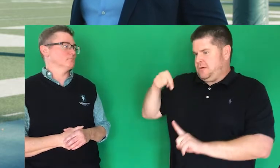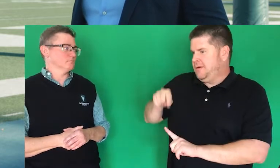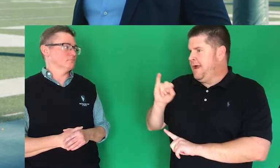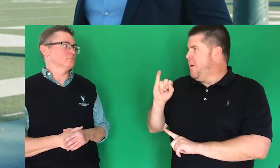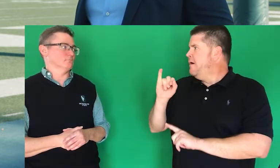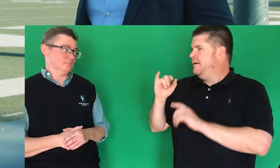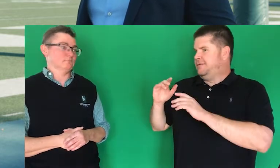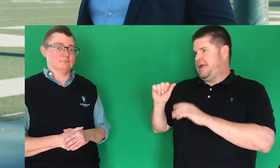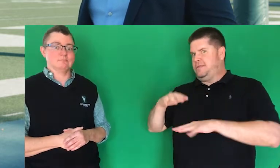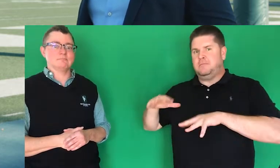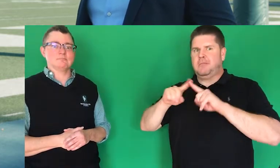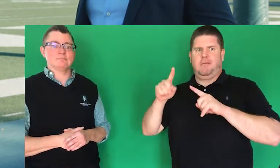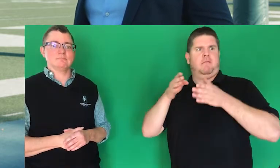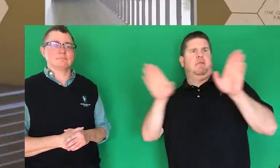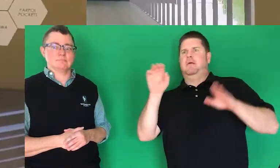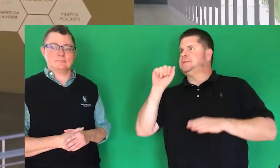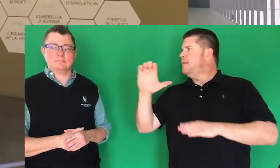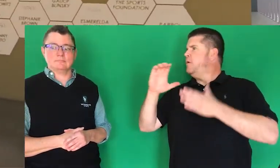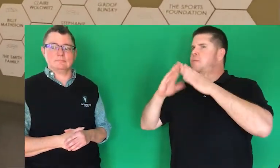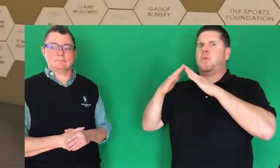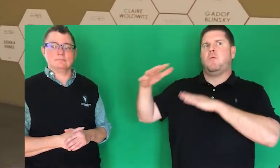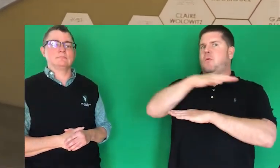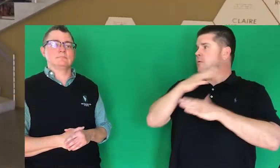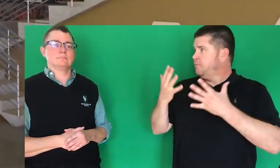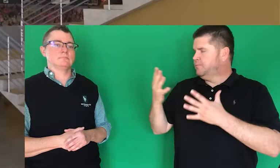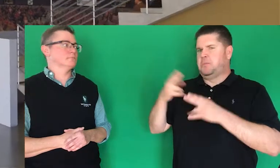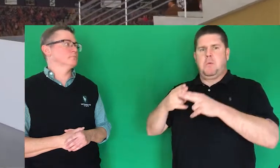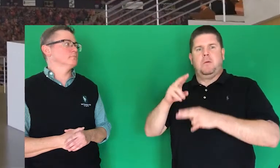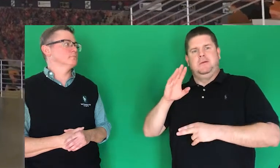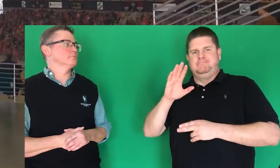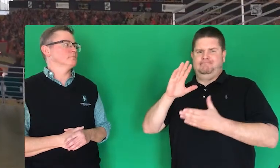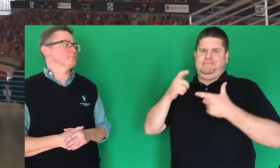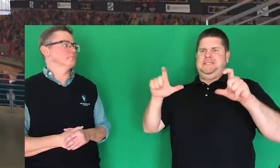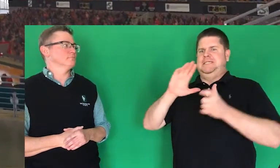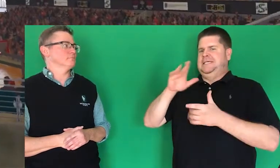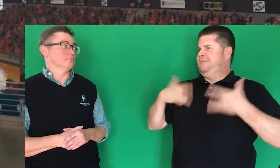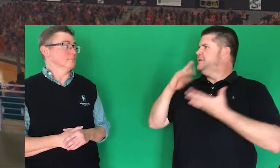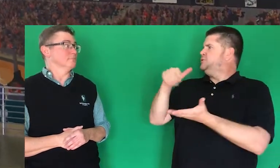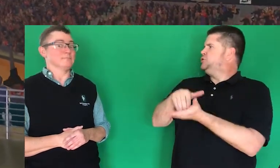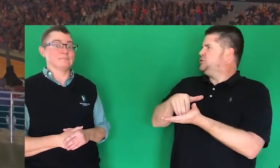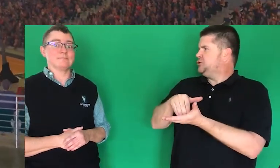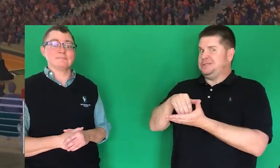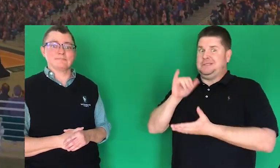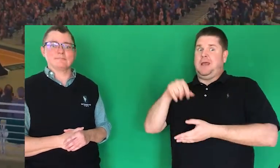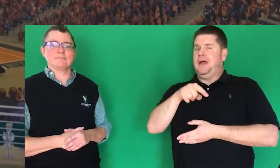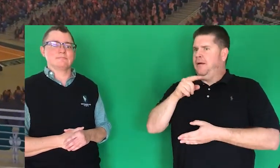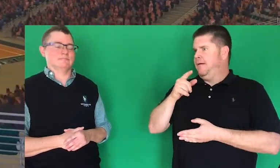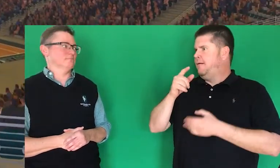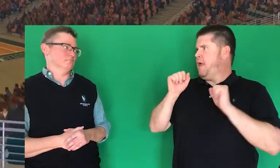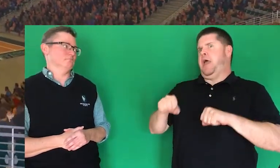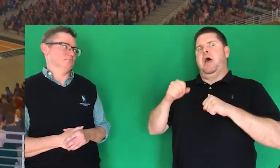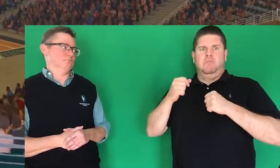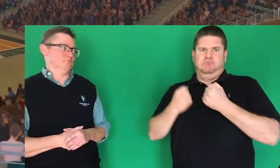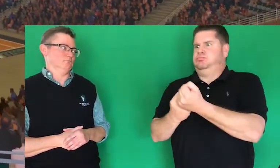entire Sacramento community and Sacramento State is an event center. And this is a project that's been discussed for many, many years, and it's a